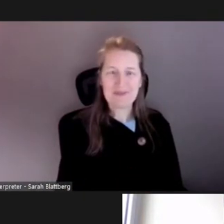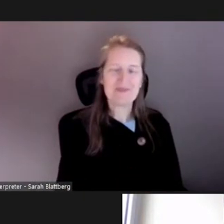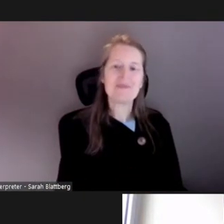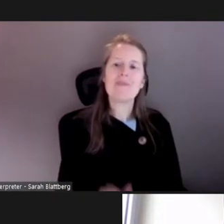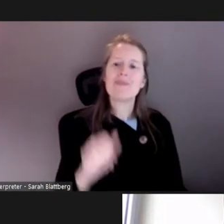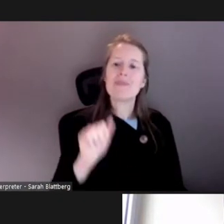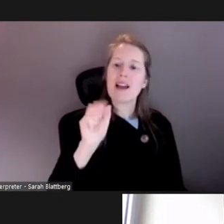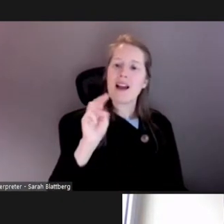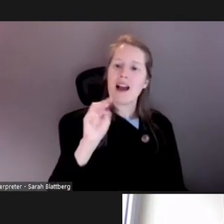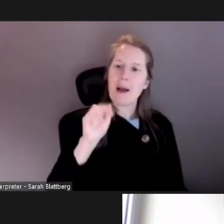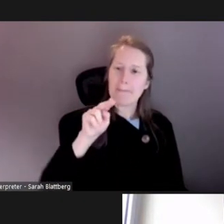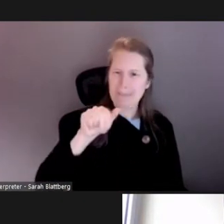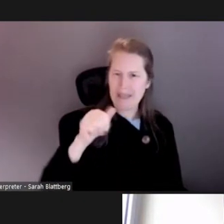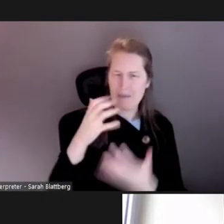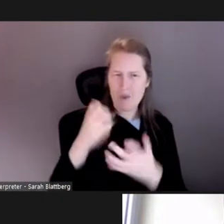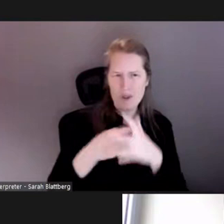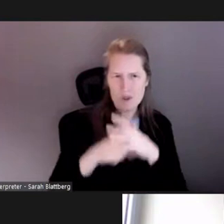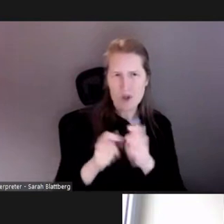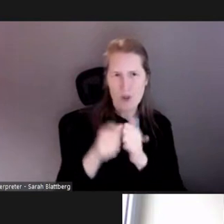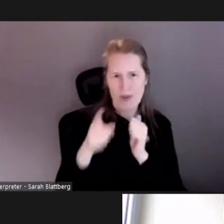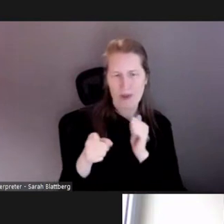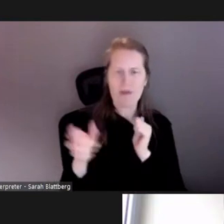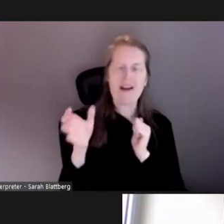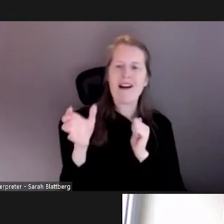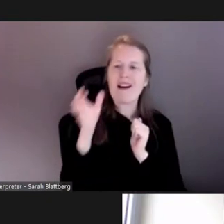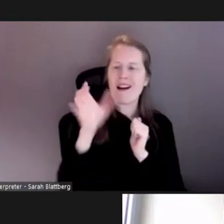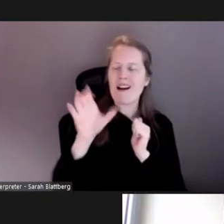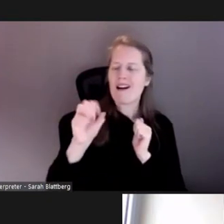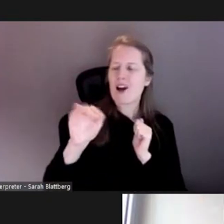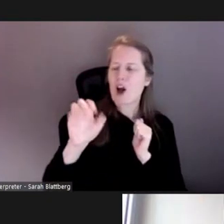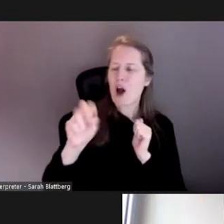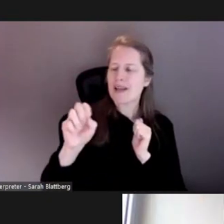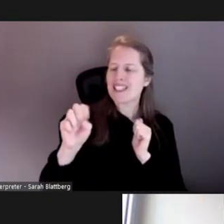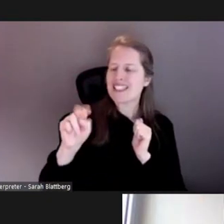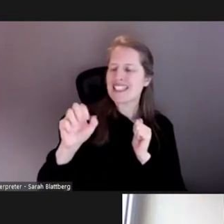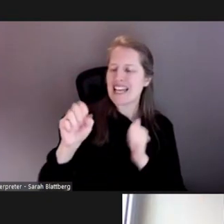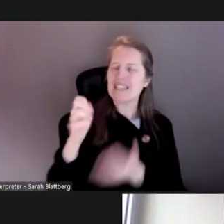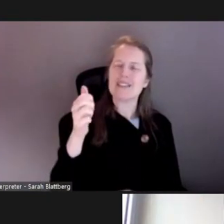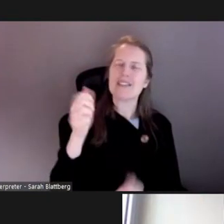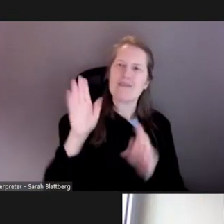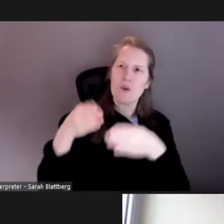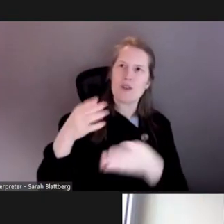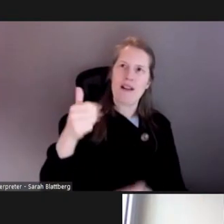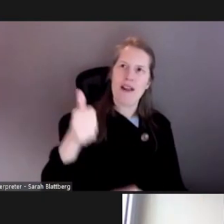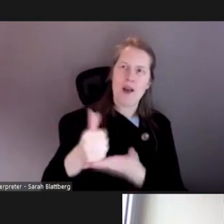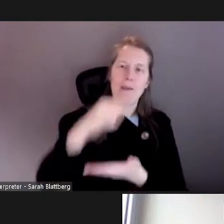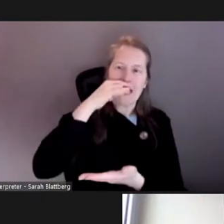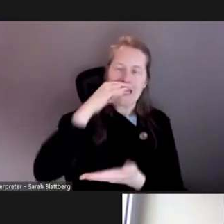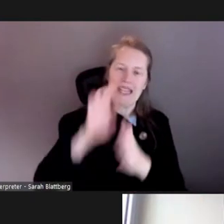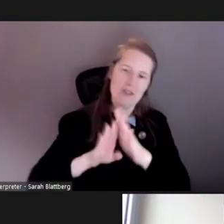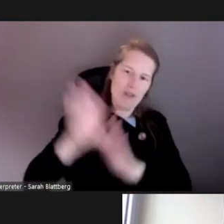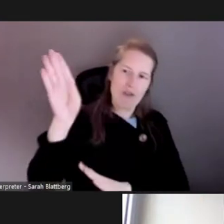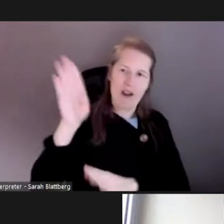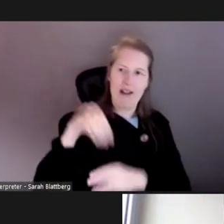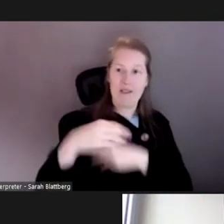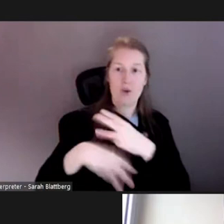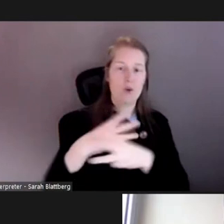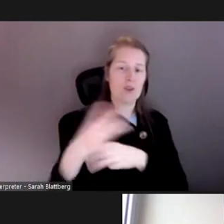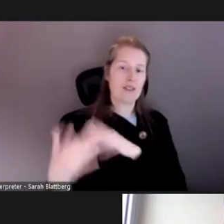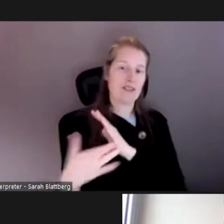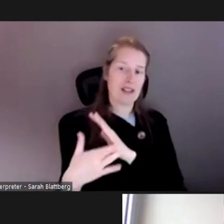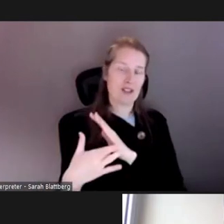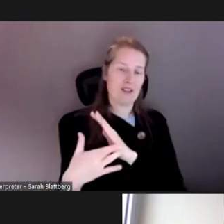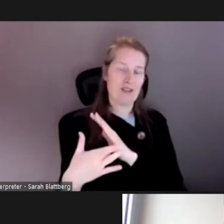Amina, I wanted to start with you. Common Sense focuses on helping kids thrive in a world of technology. And thinking about